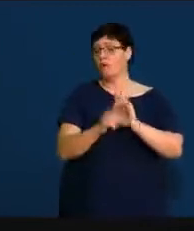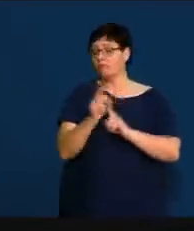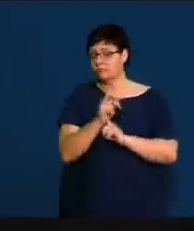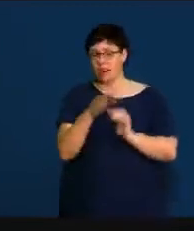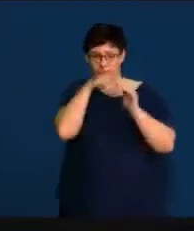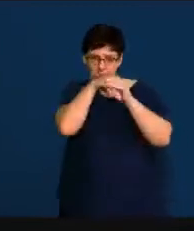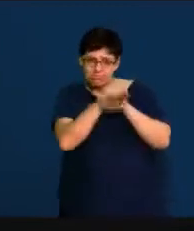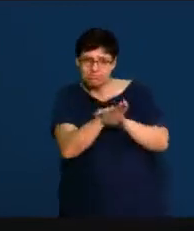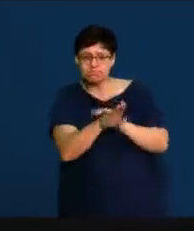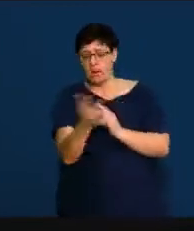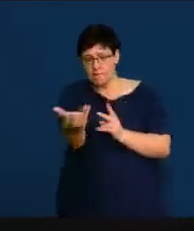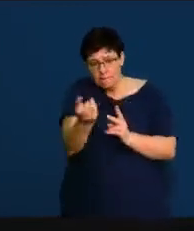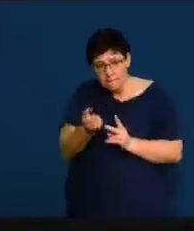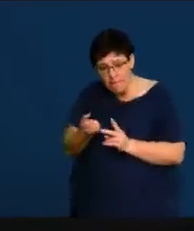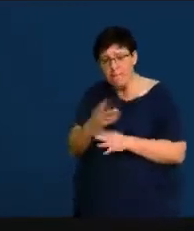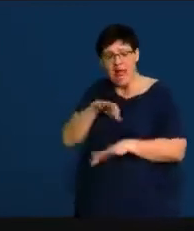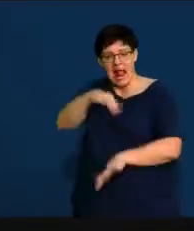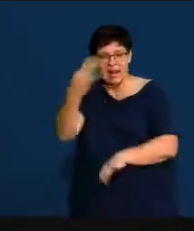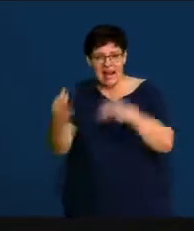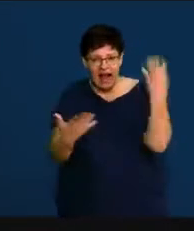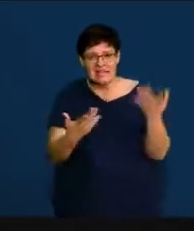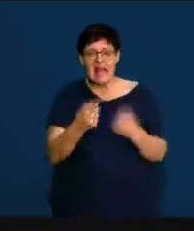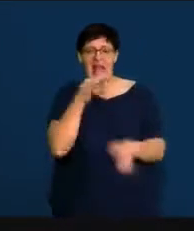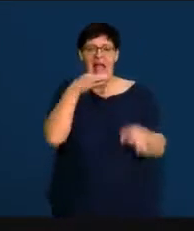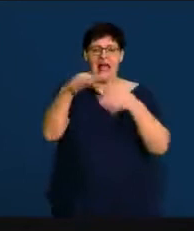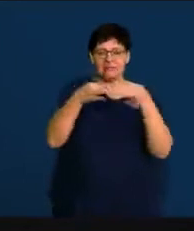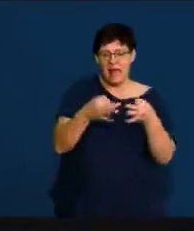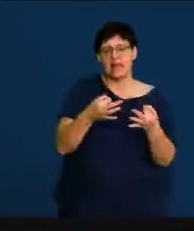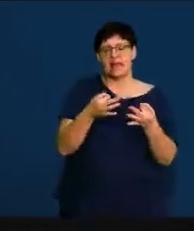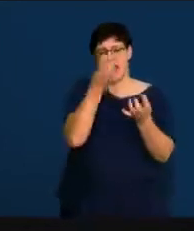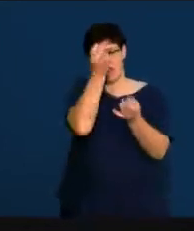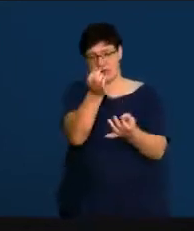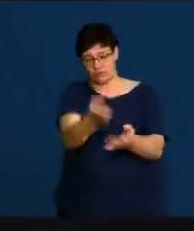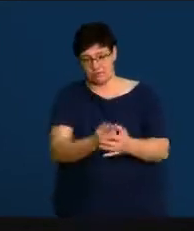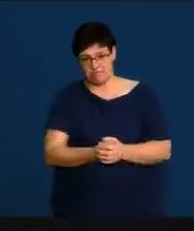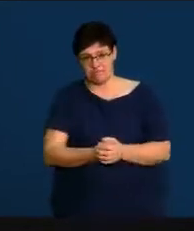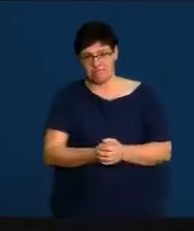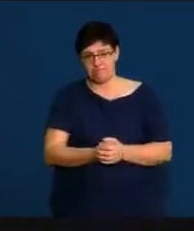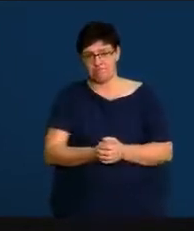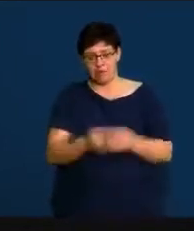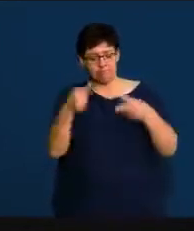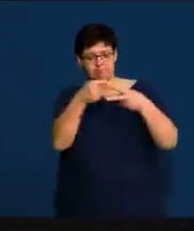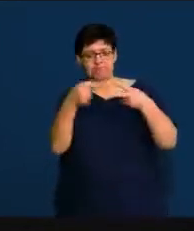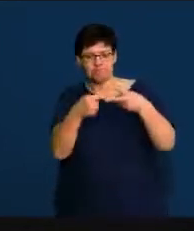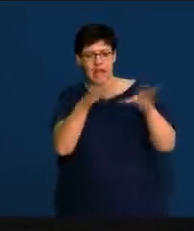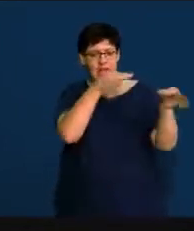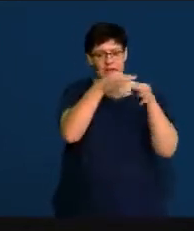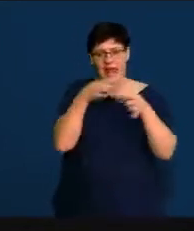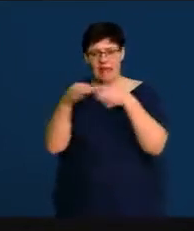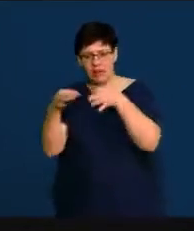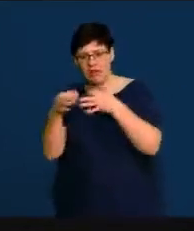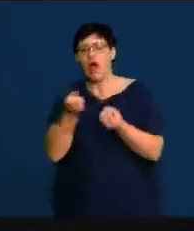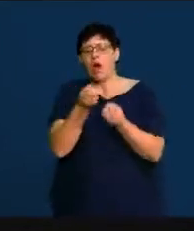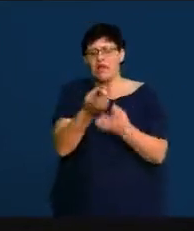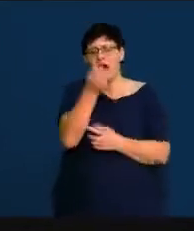storing, retrieving, analyzing, and displaying information. So these two definitions give you a